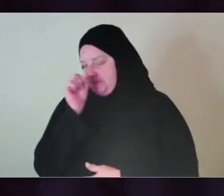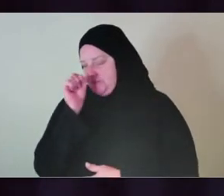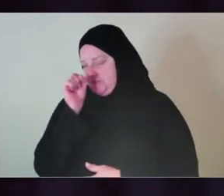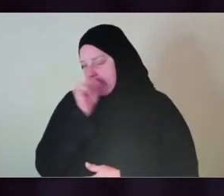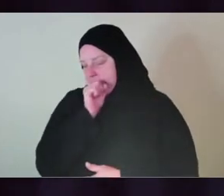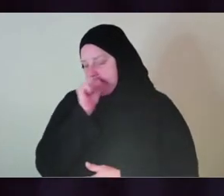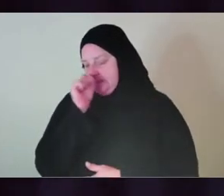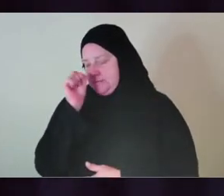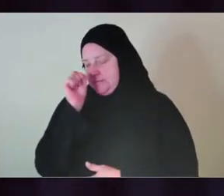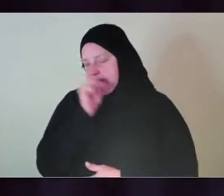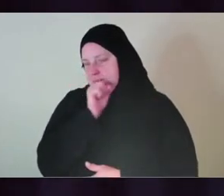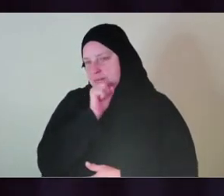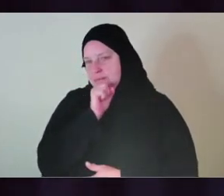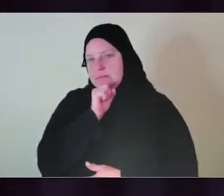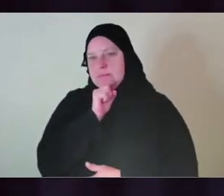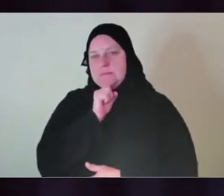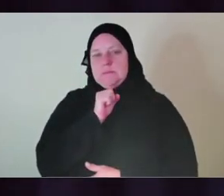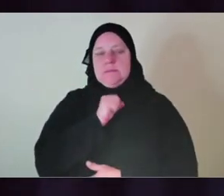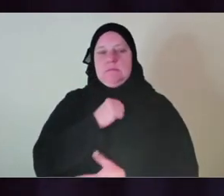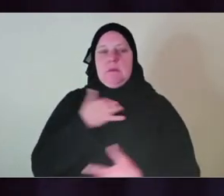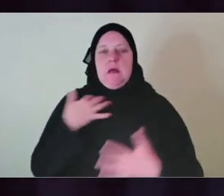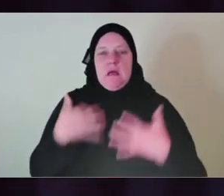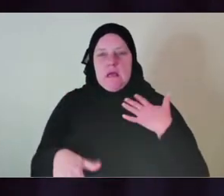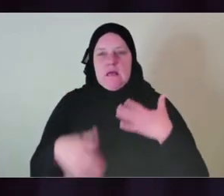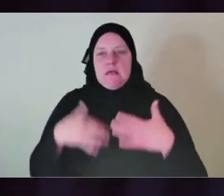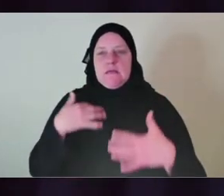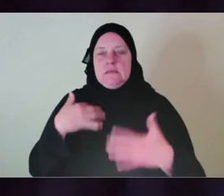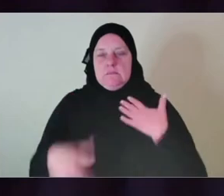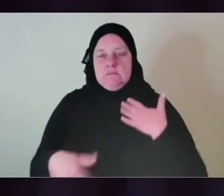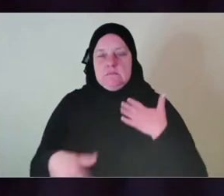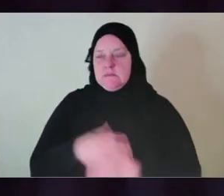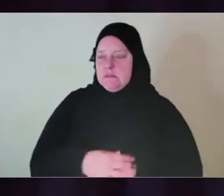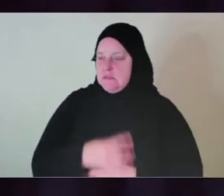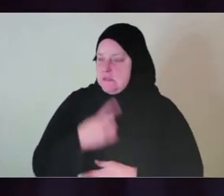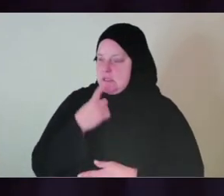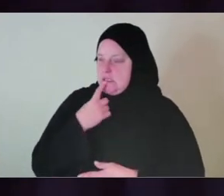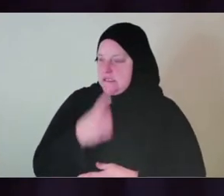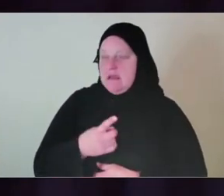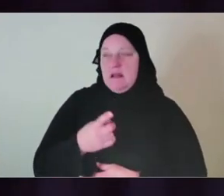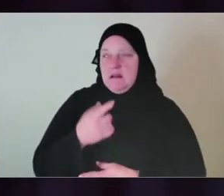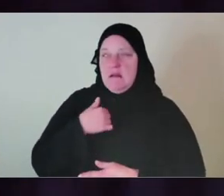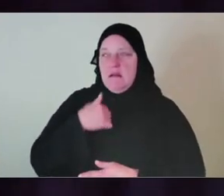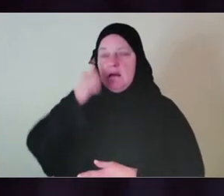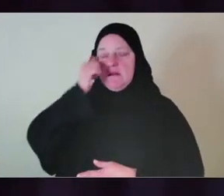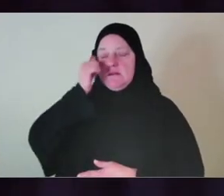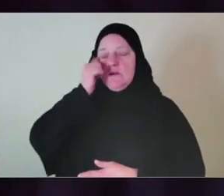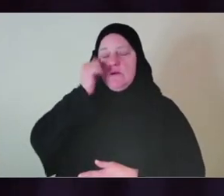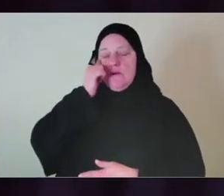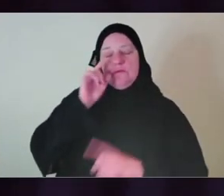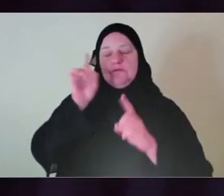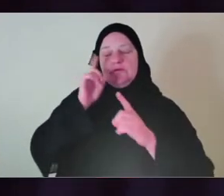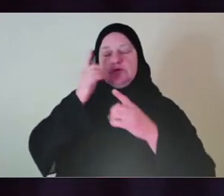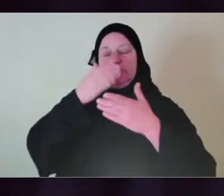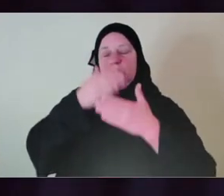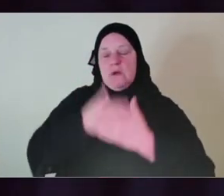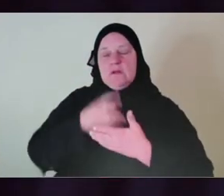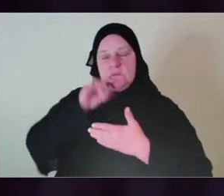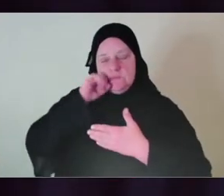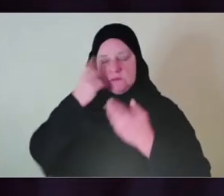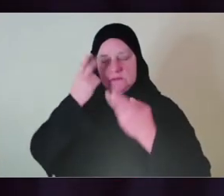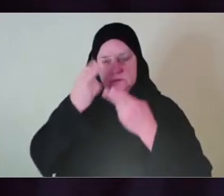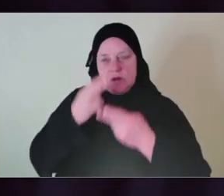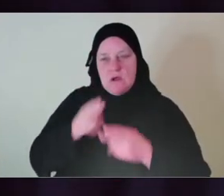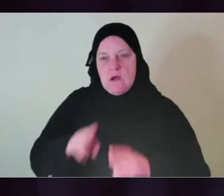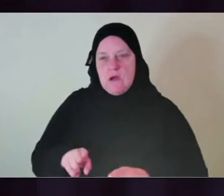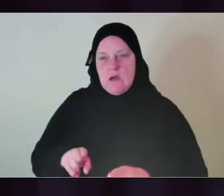who were with him that the night would be his last and he would pass away. If